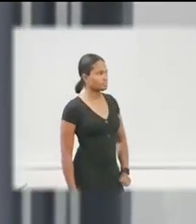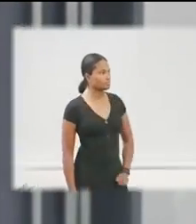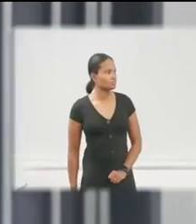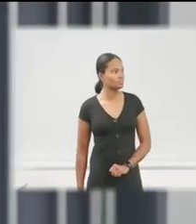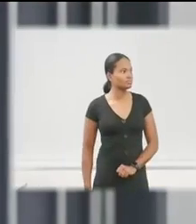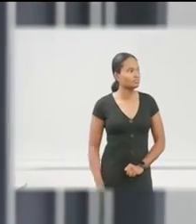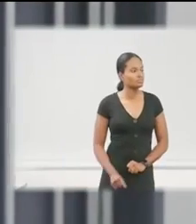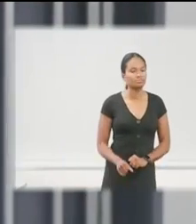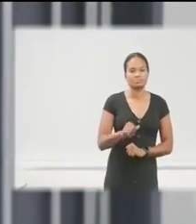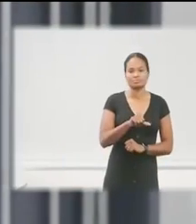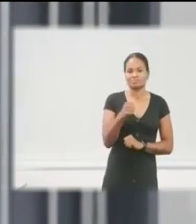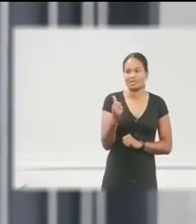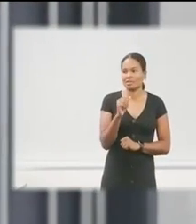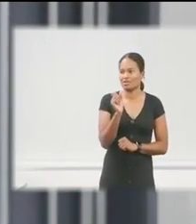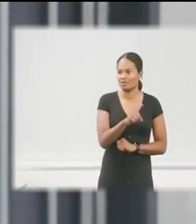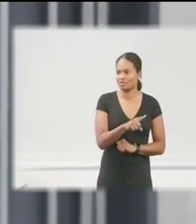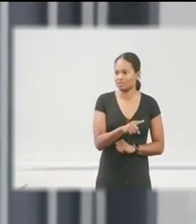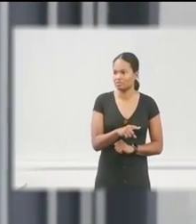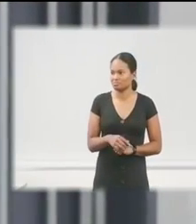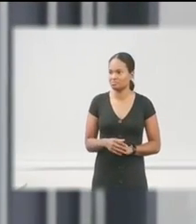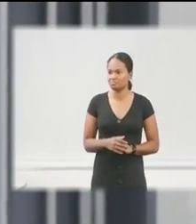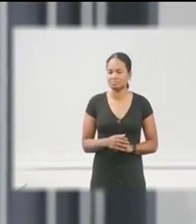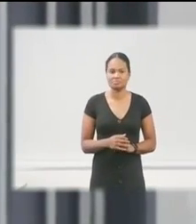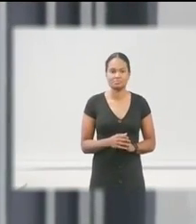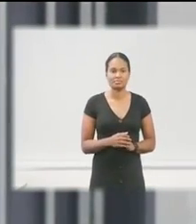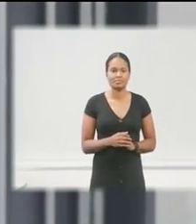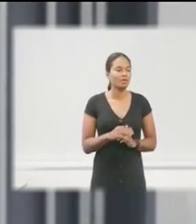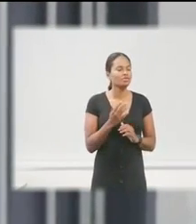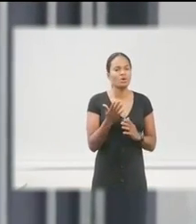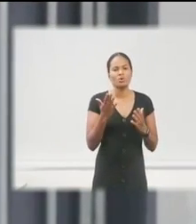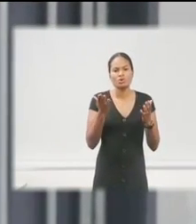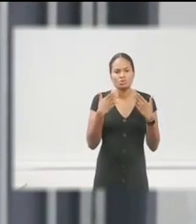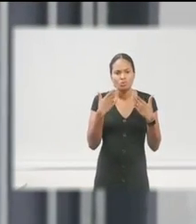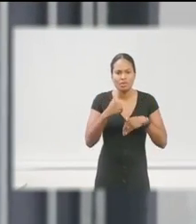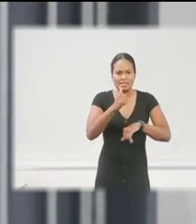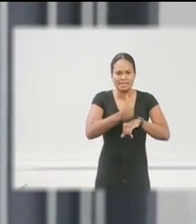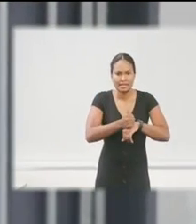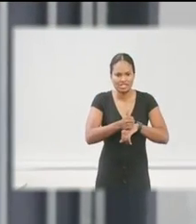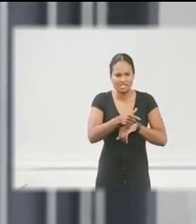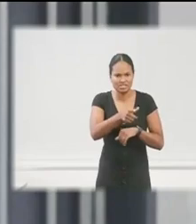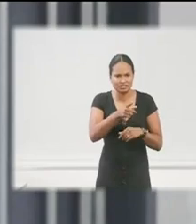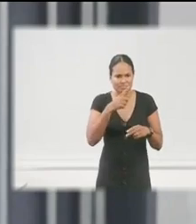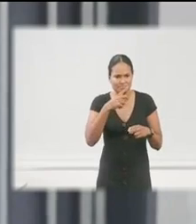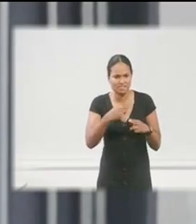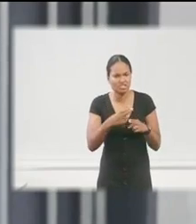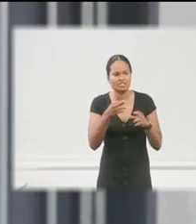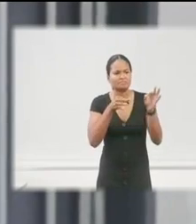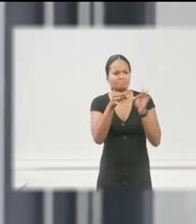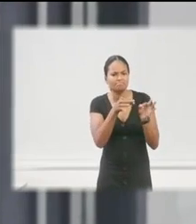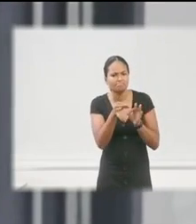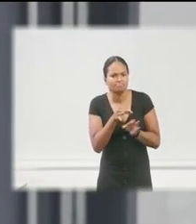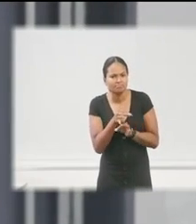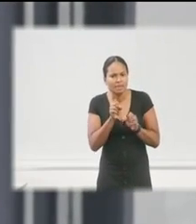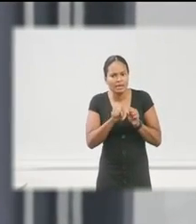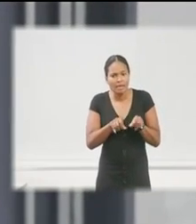that. Hi. The cooling stations that you talk about, can you tell me just a little bit about that? Like how long can a person stay there?